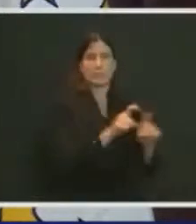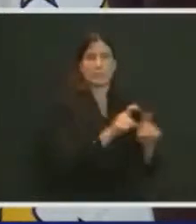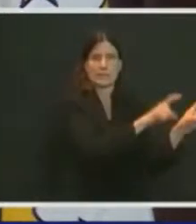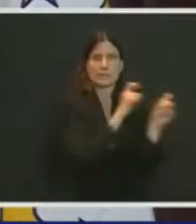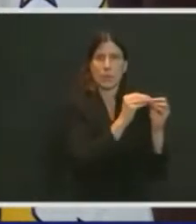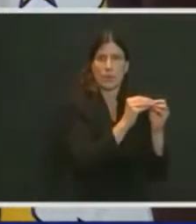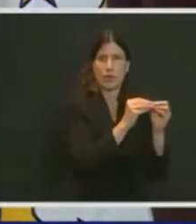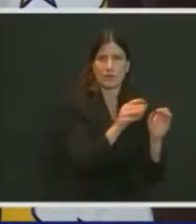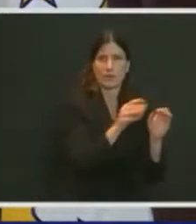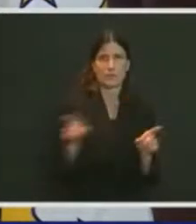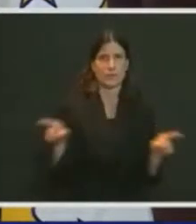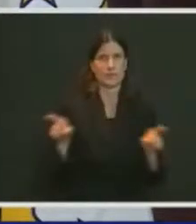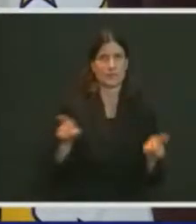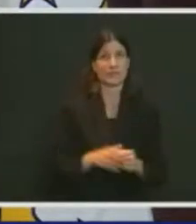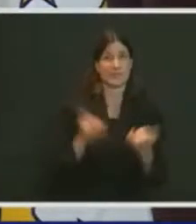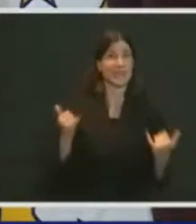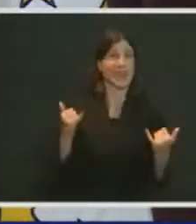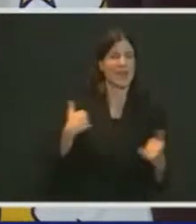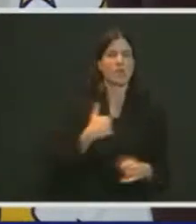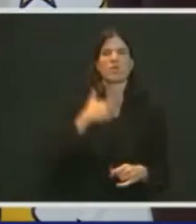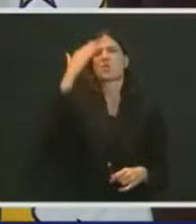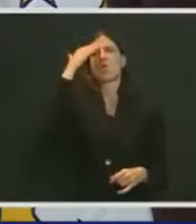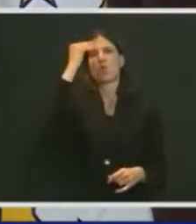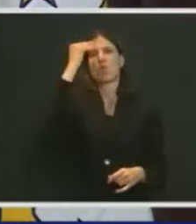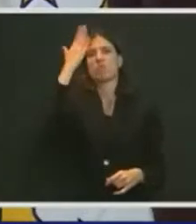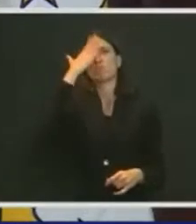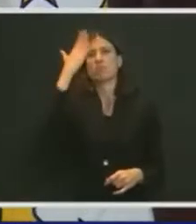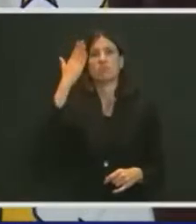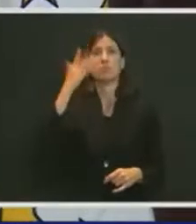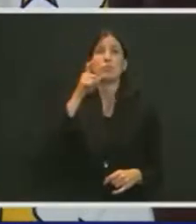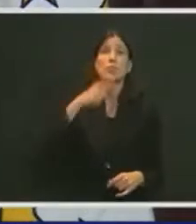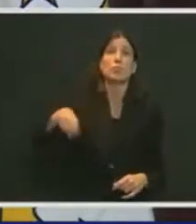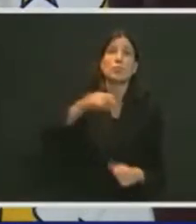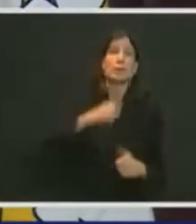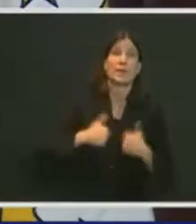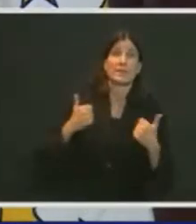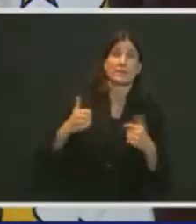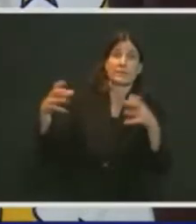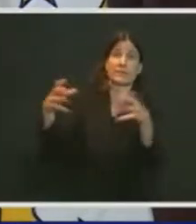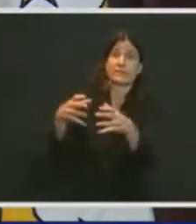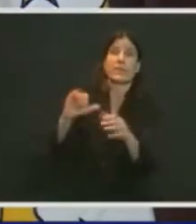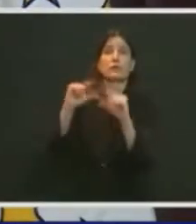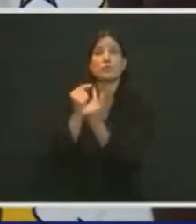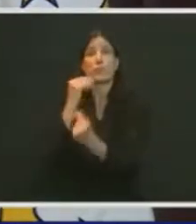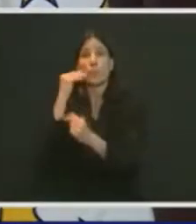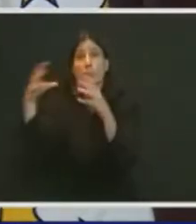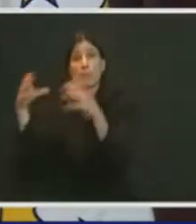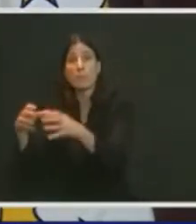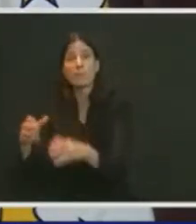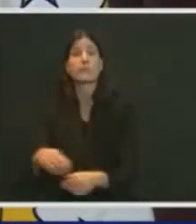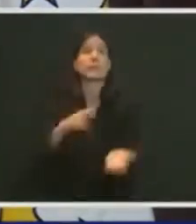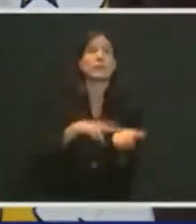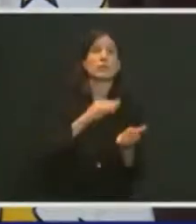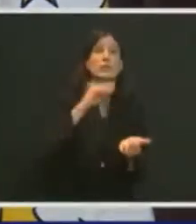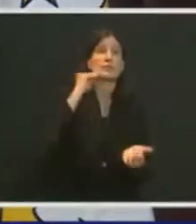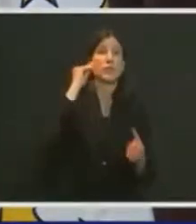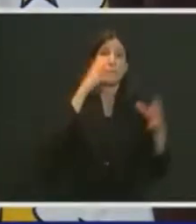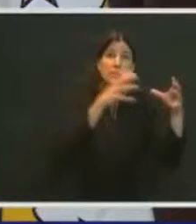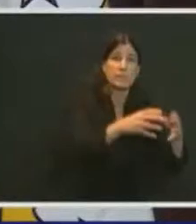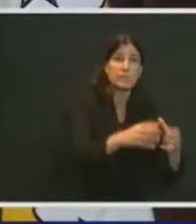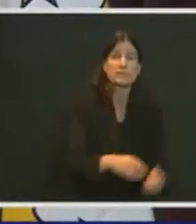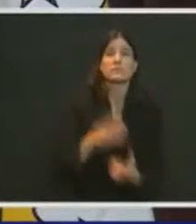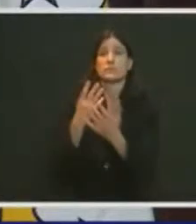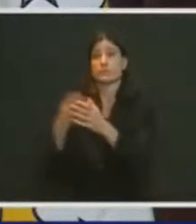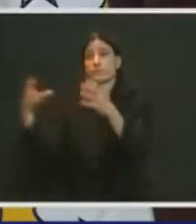and all of the staff. The other reason is what the governor mentioned. We have an excellent leadership and medical